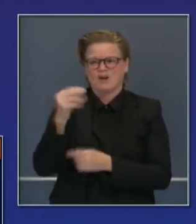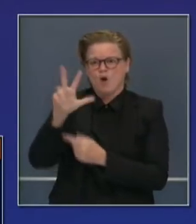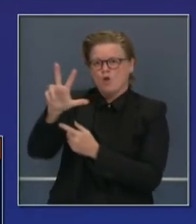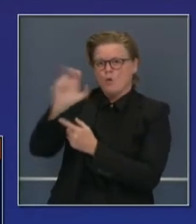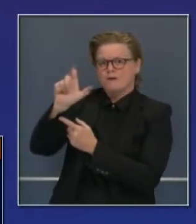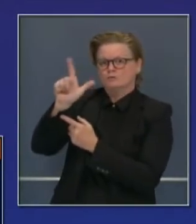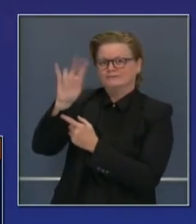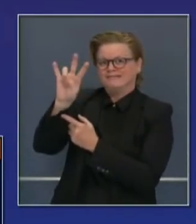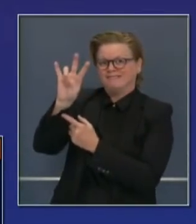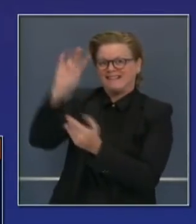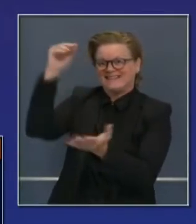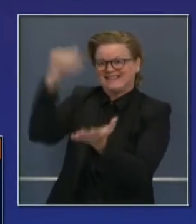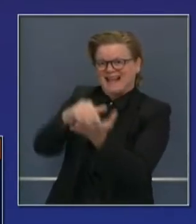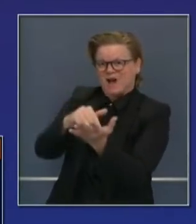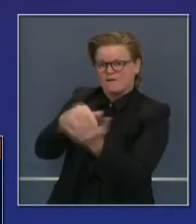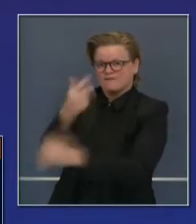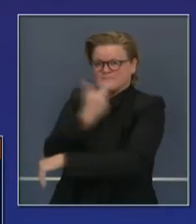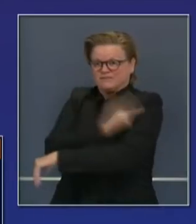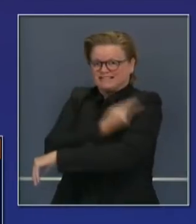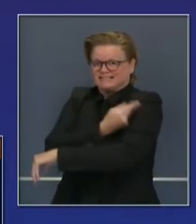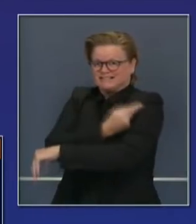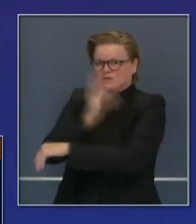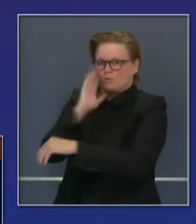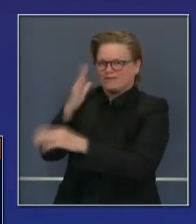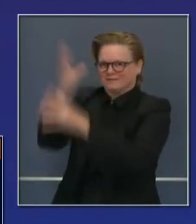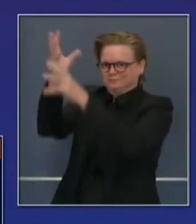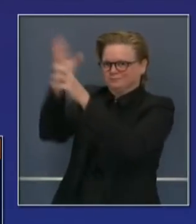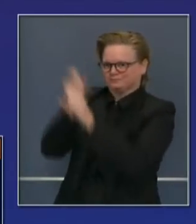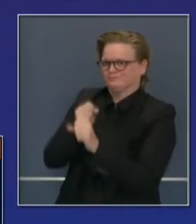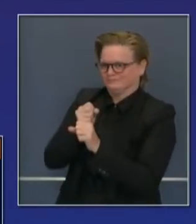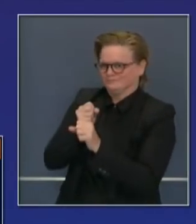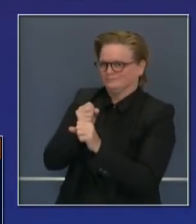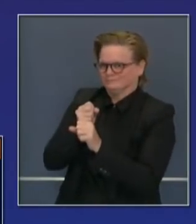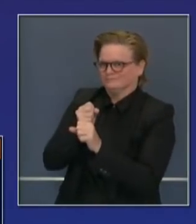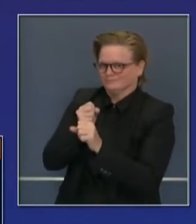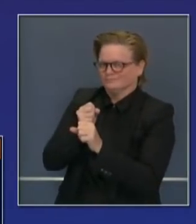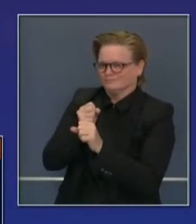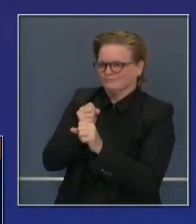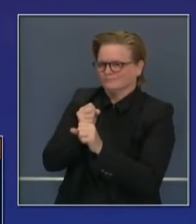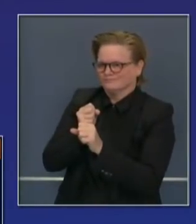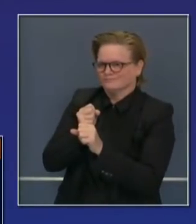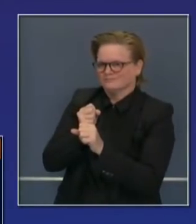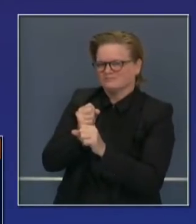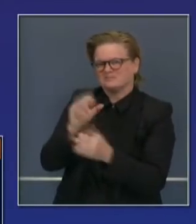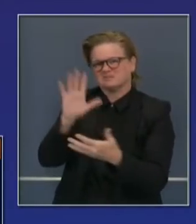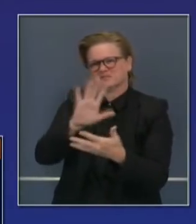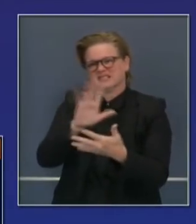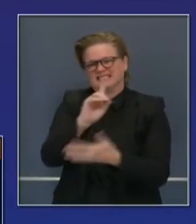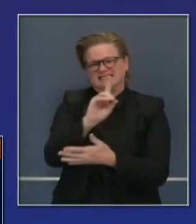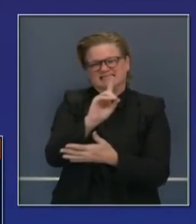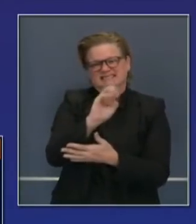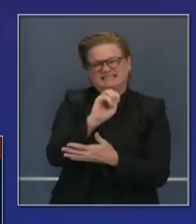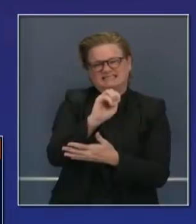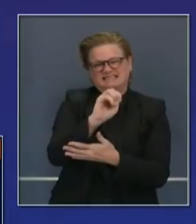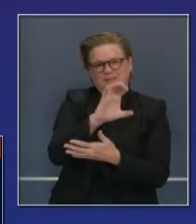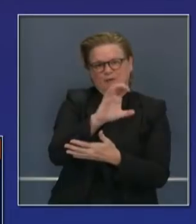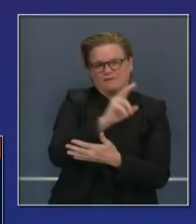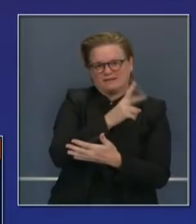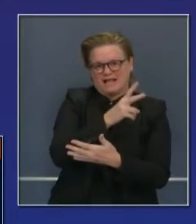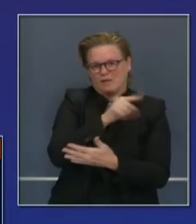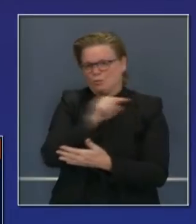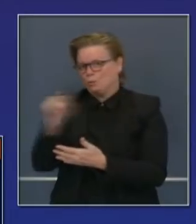327,000 doses of the vaccine that we anticipate receiving anywhere between December 12th and December 15th. And by the